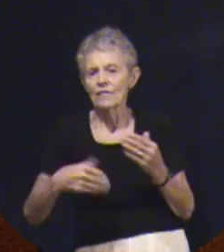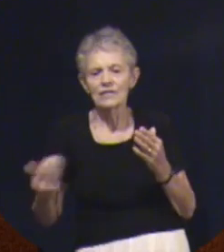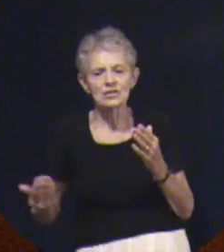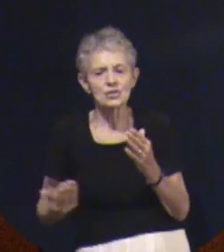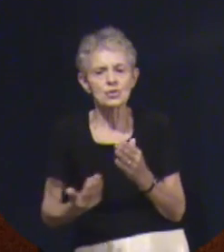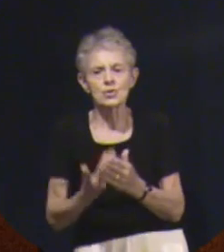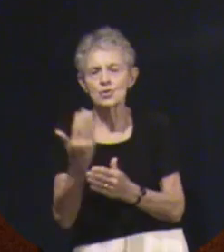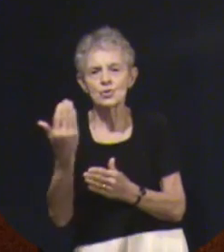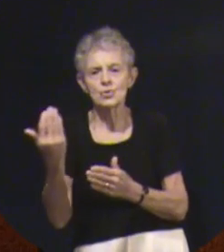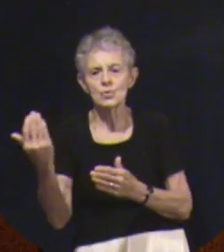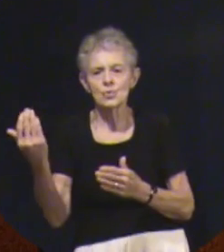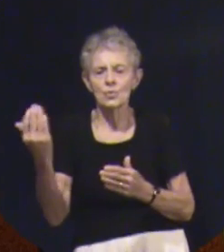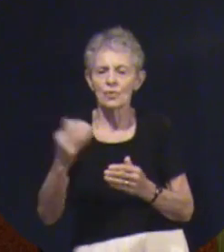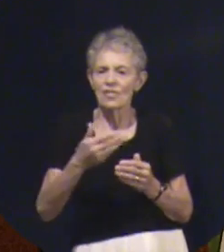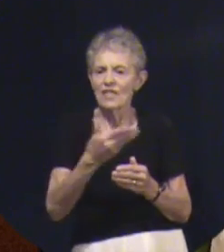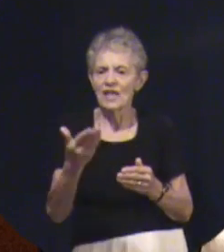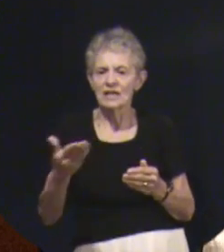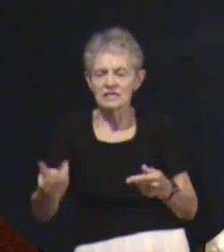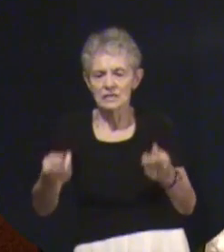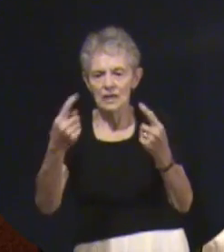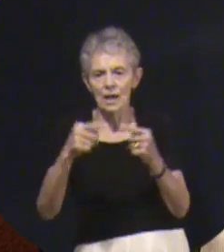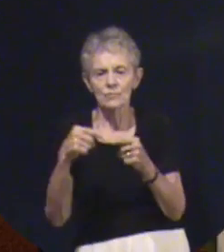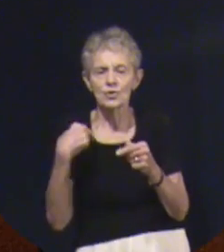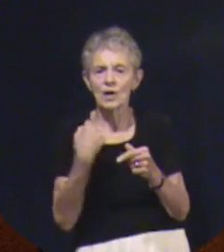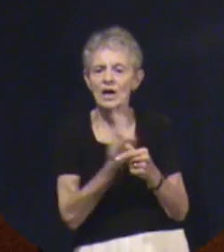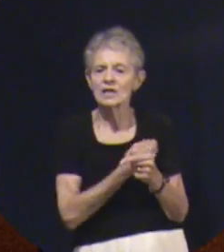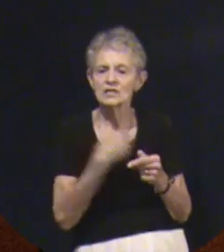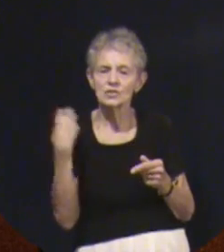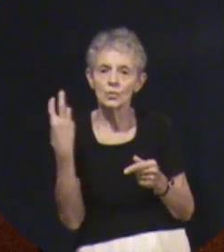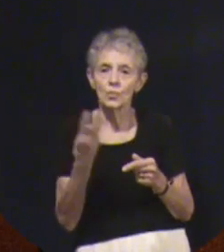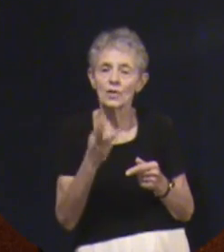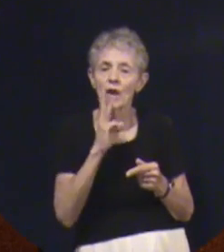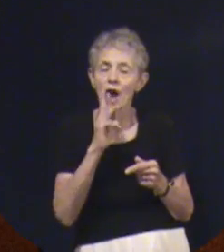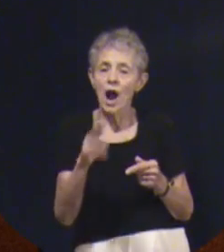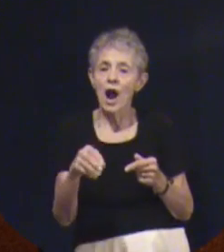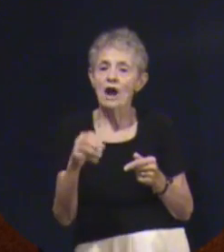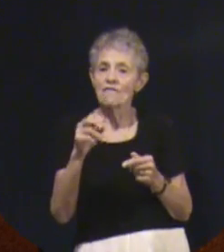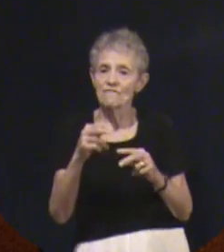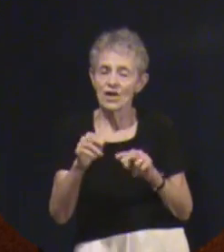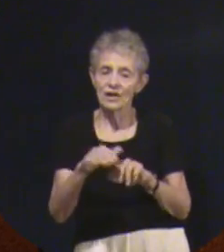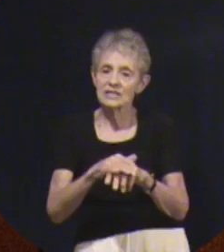more conveniences, we tend to be spoiled.